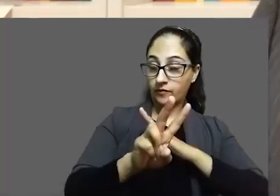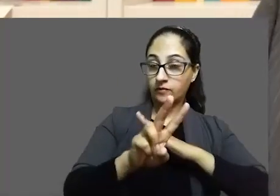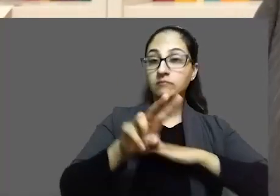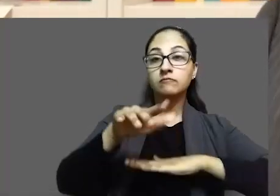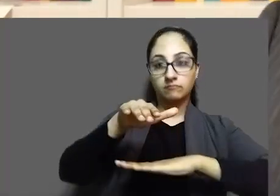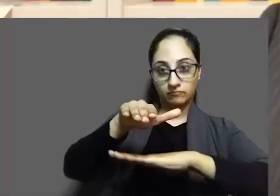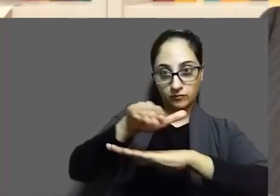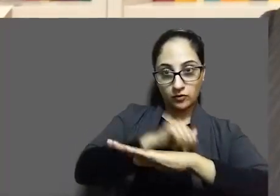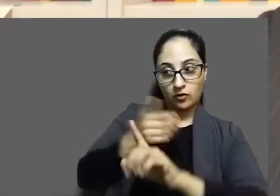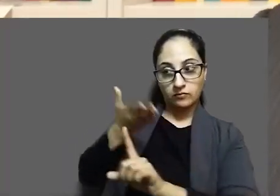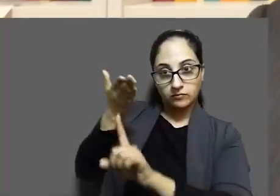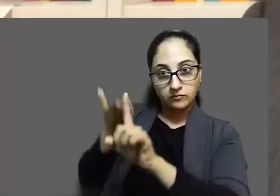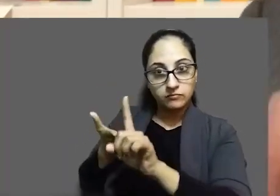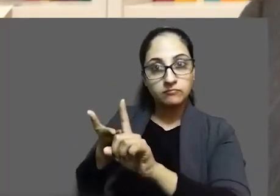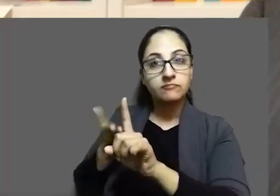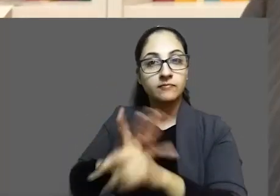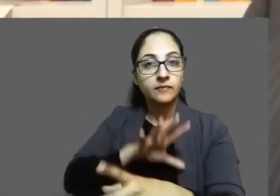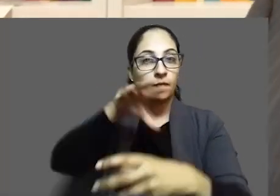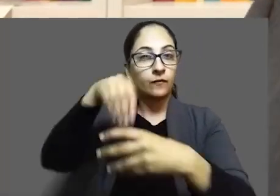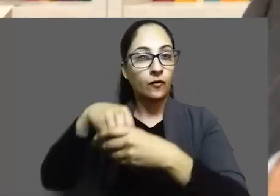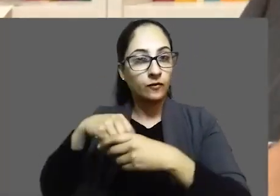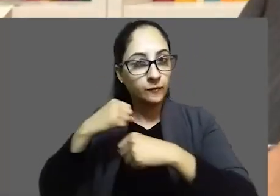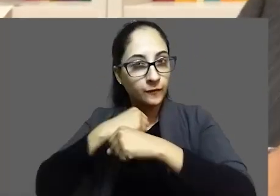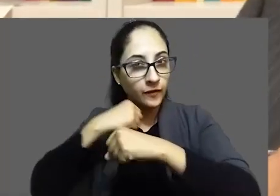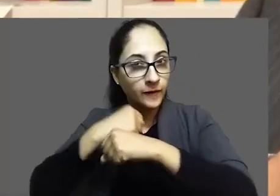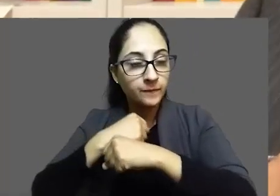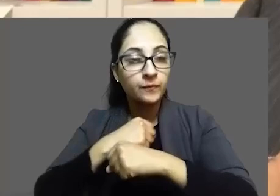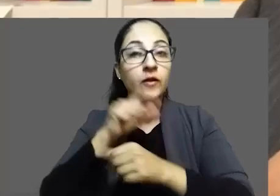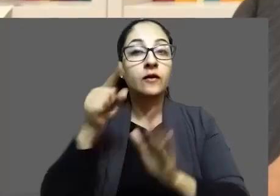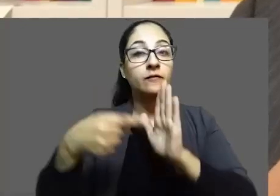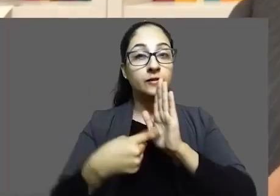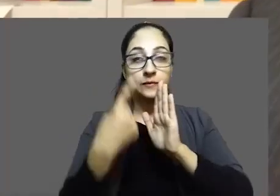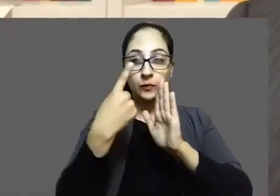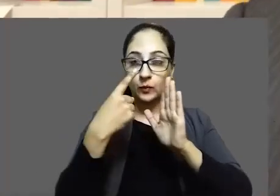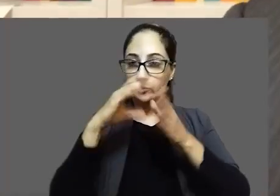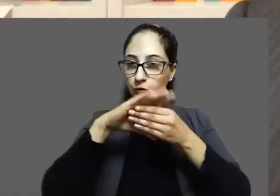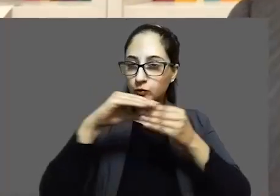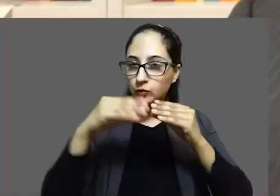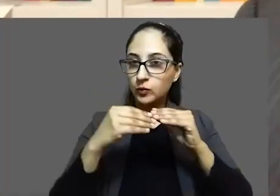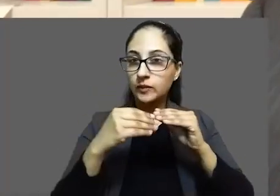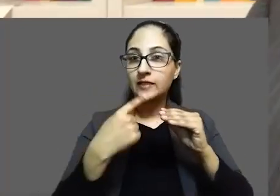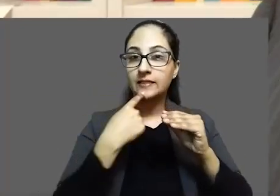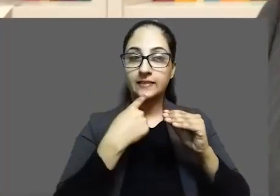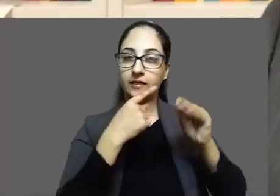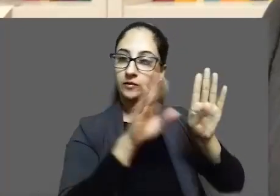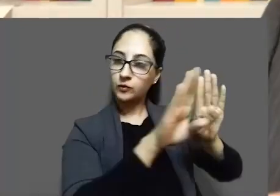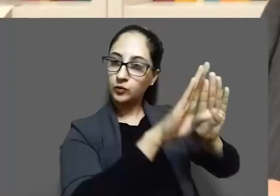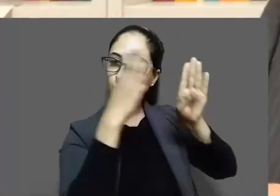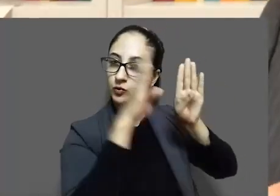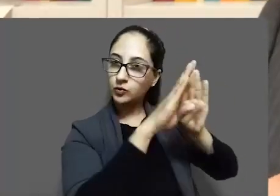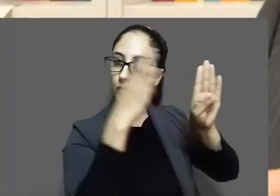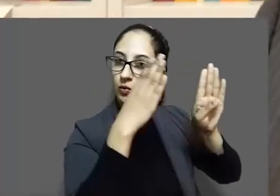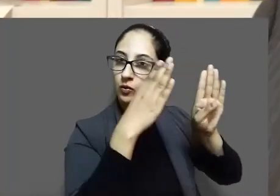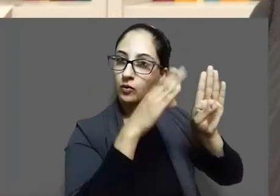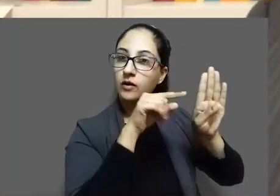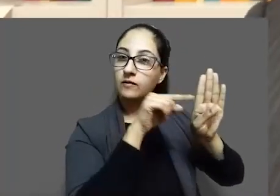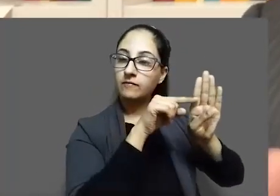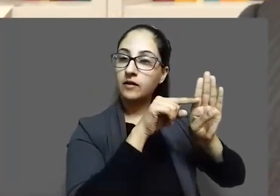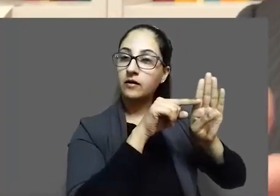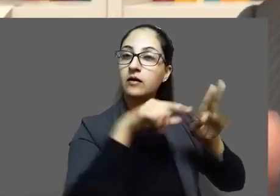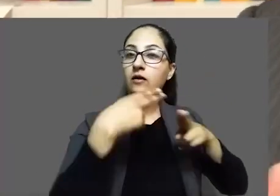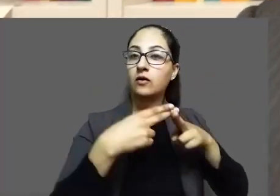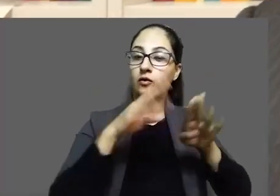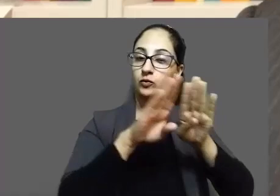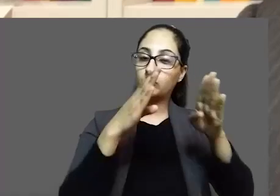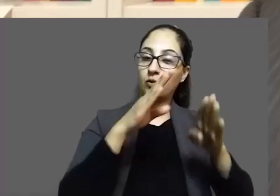to come. The Battle of Khaybar is, there are these qawalis that tell this story of the doors of